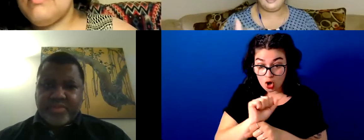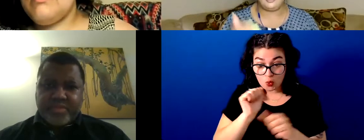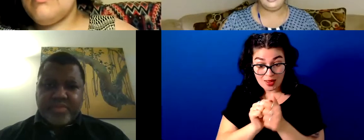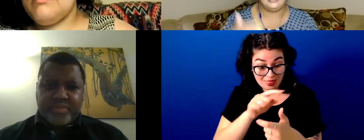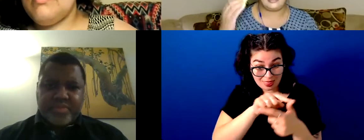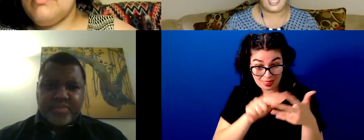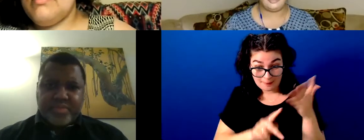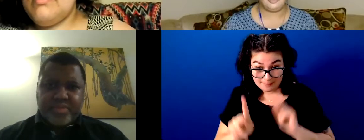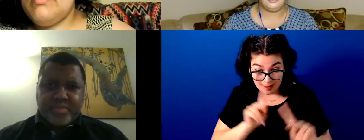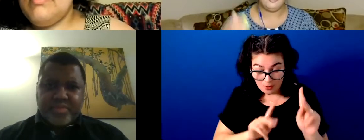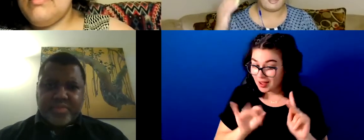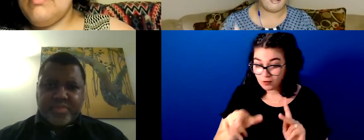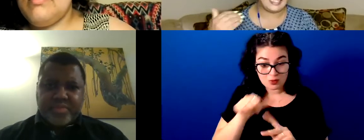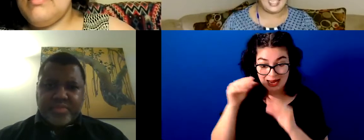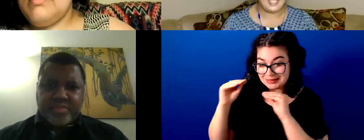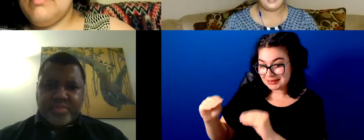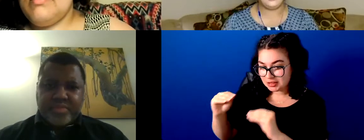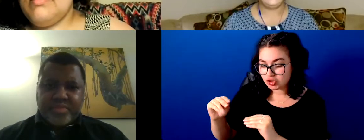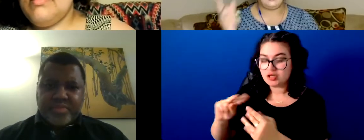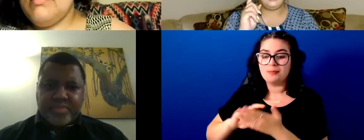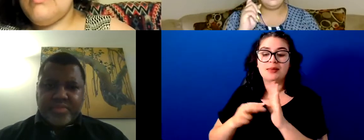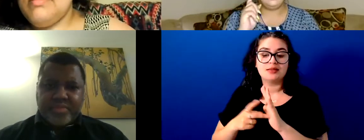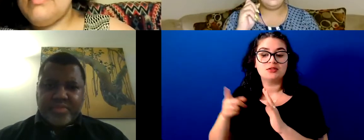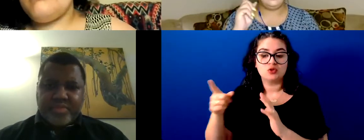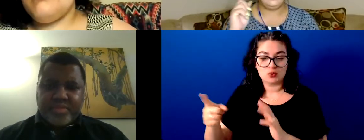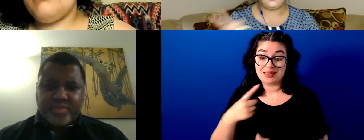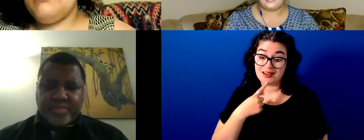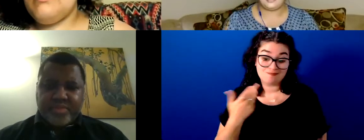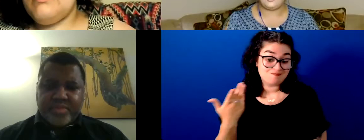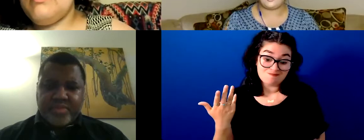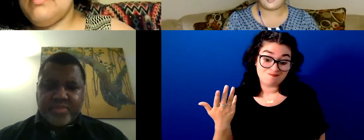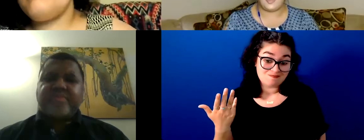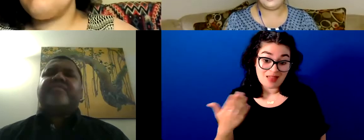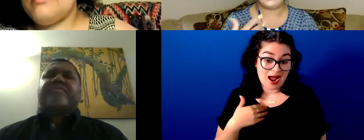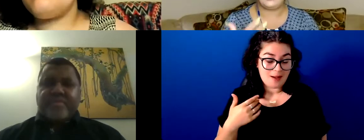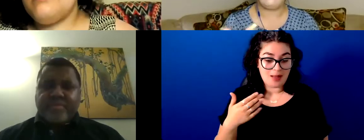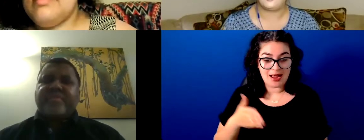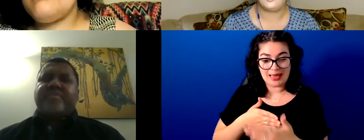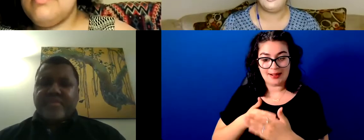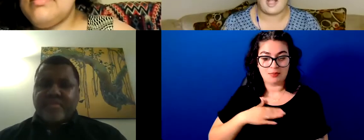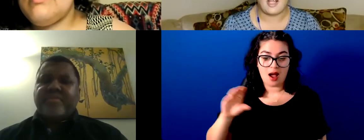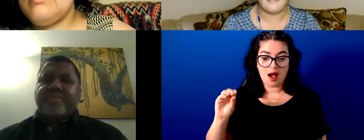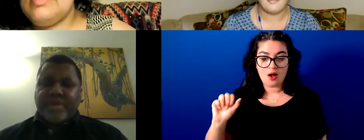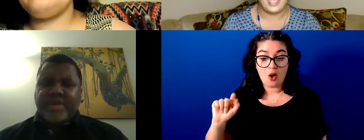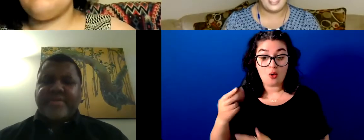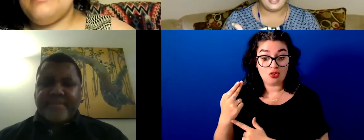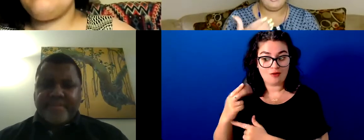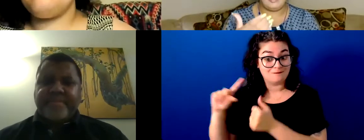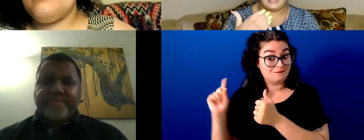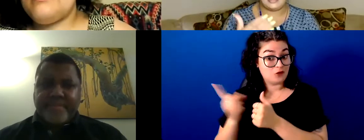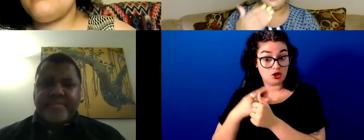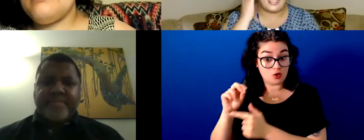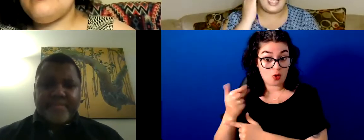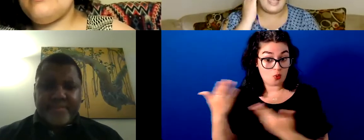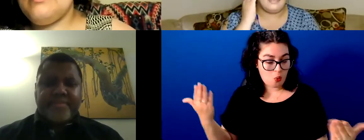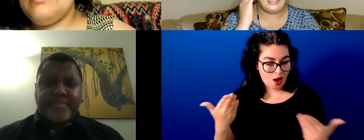this education, you are already saying you're going against your own oath, which is at first do no harm, because you are